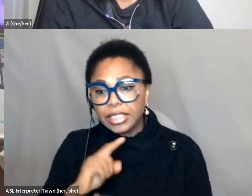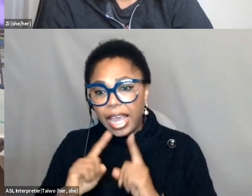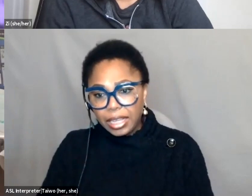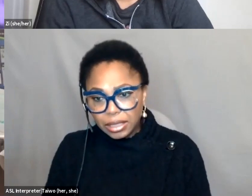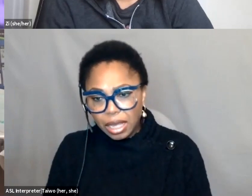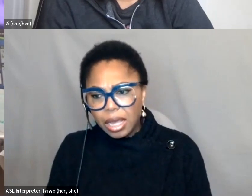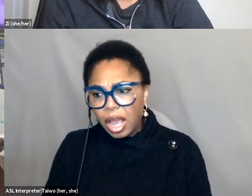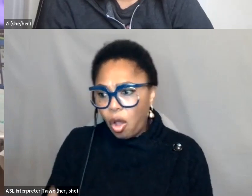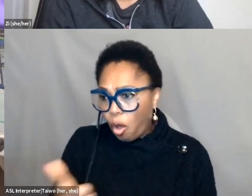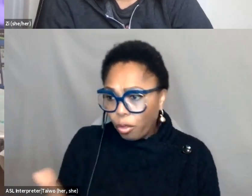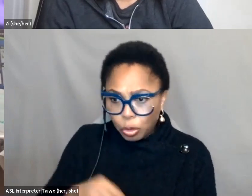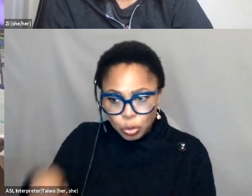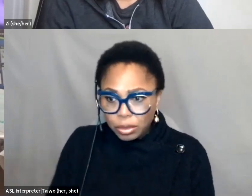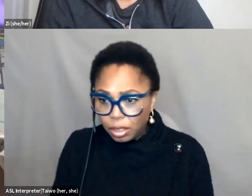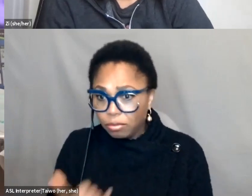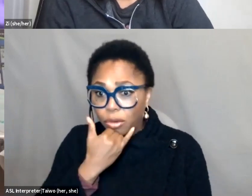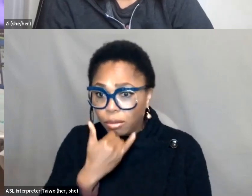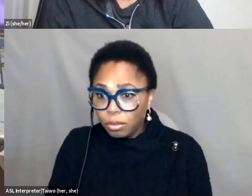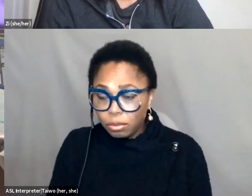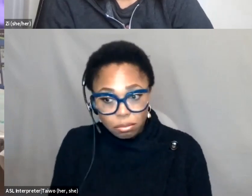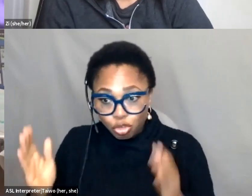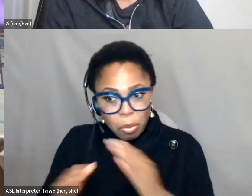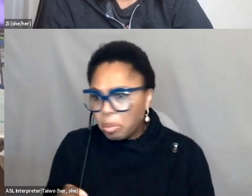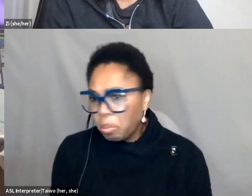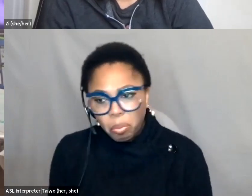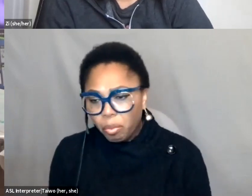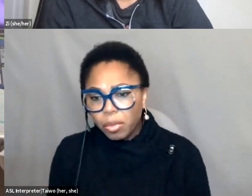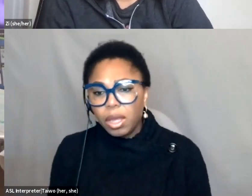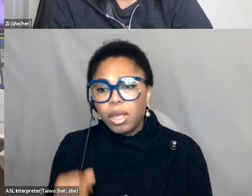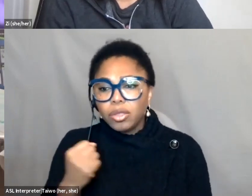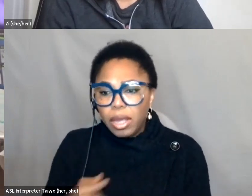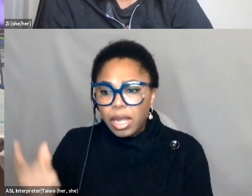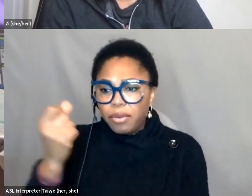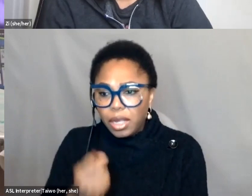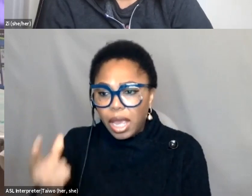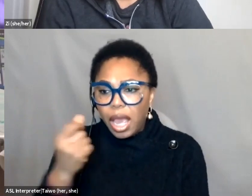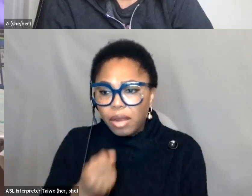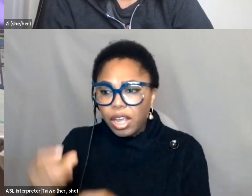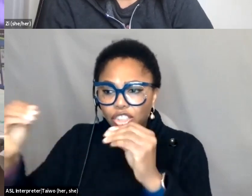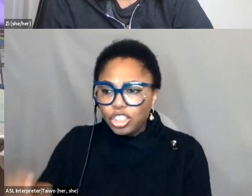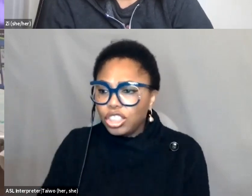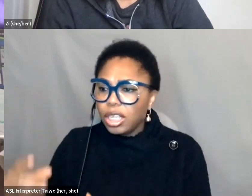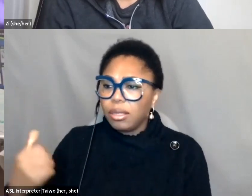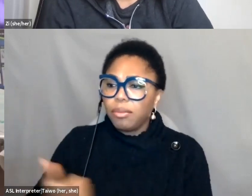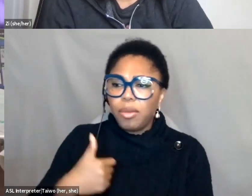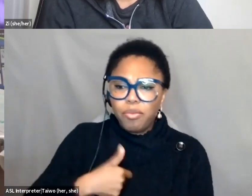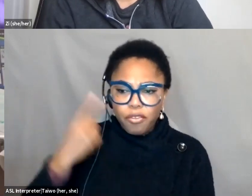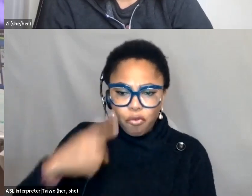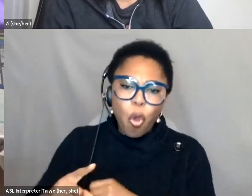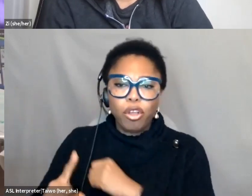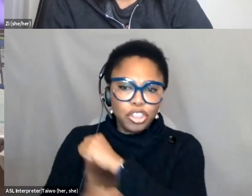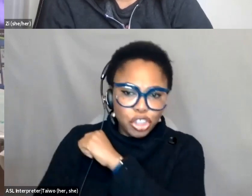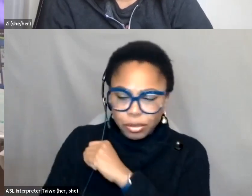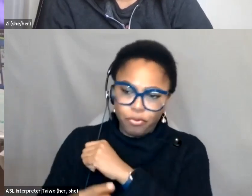trouble. Year after year, I encountered instructors that accused me of cheating on exams or plagiarizing papers,